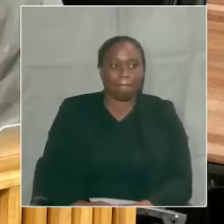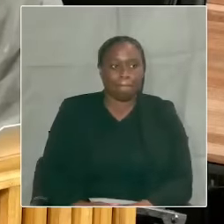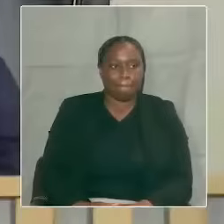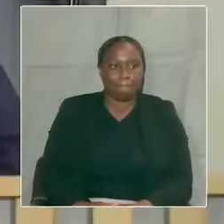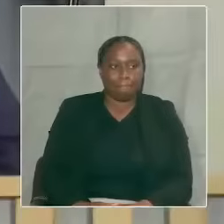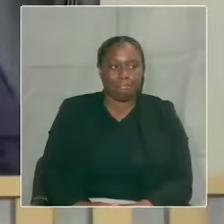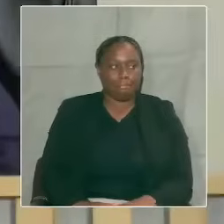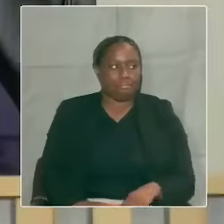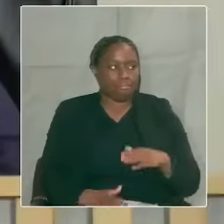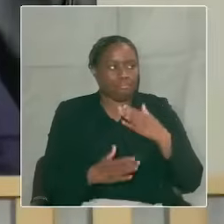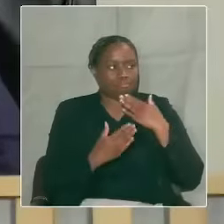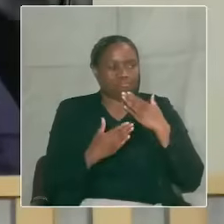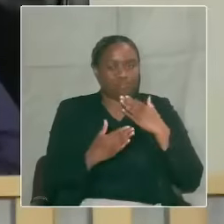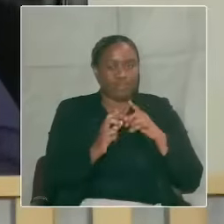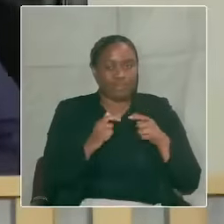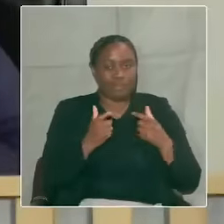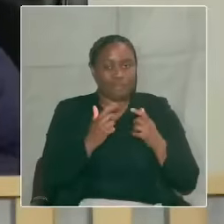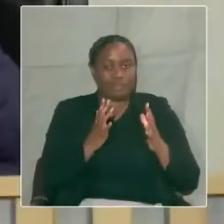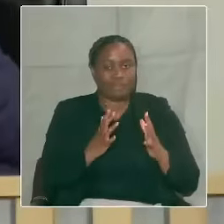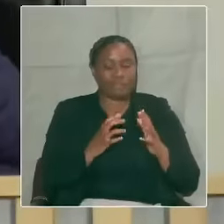Yeah, thanks, Commissioner.